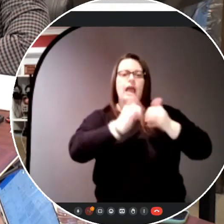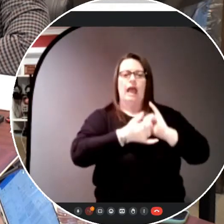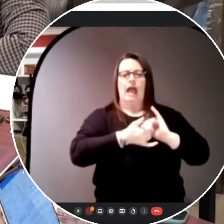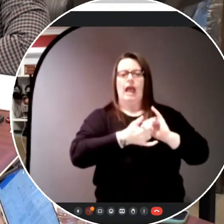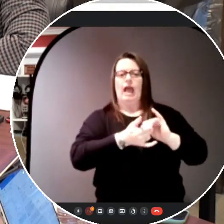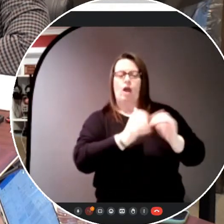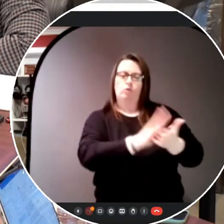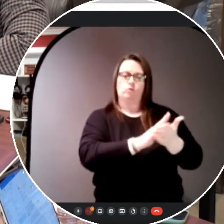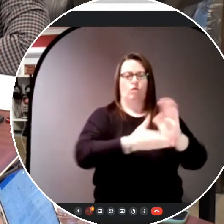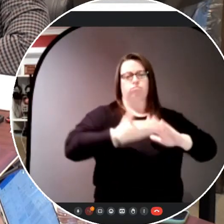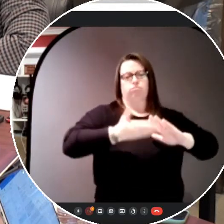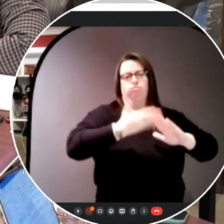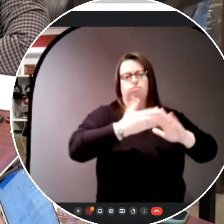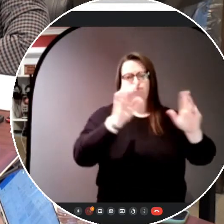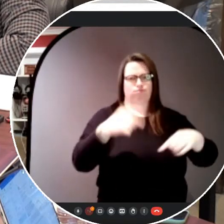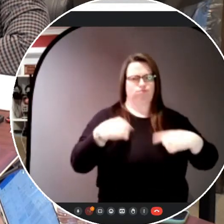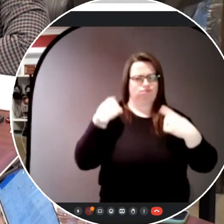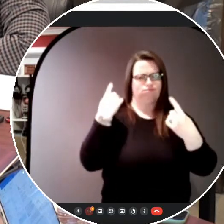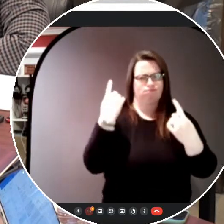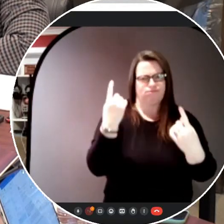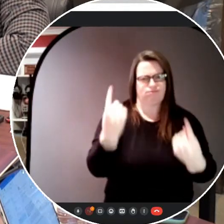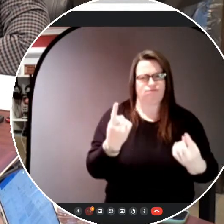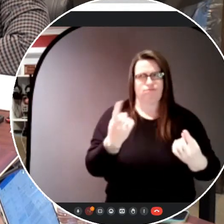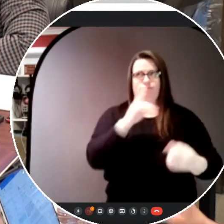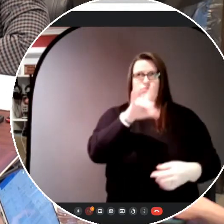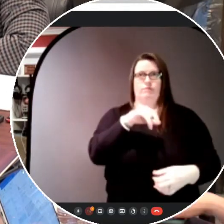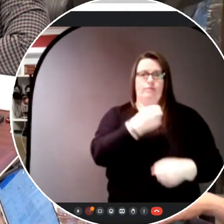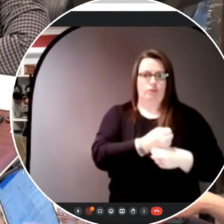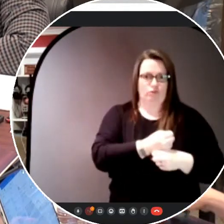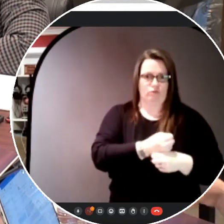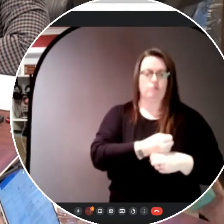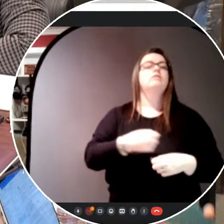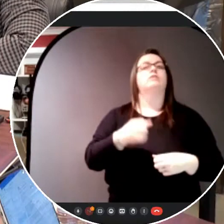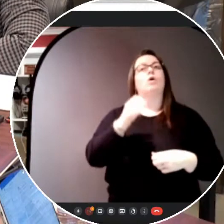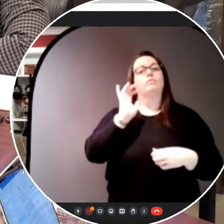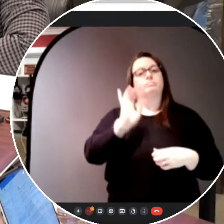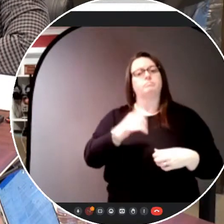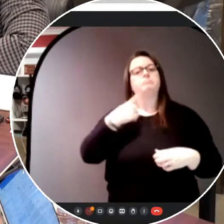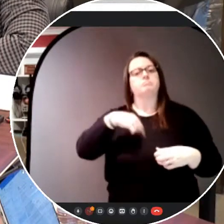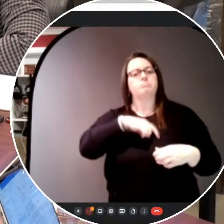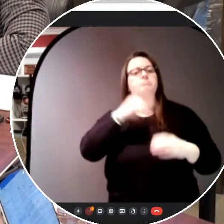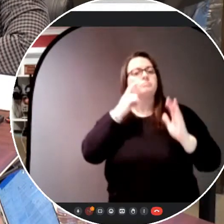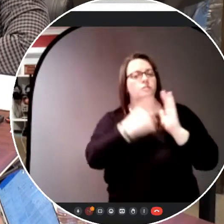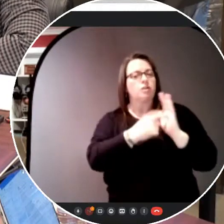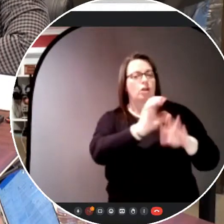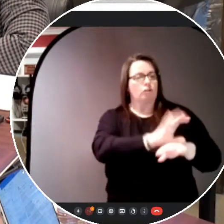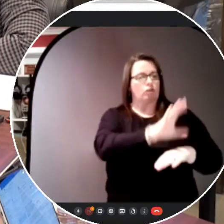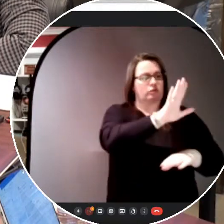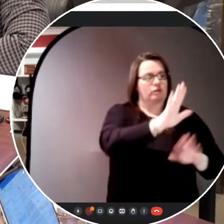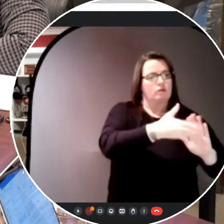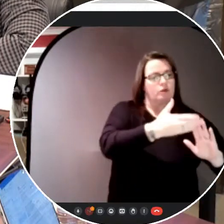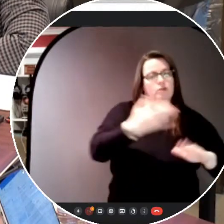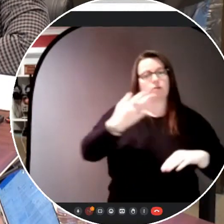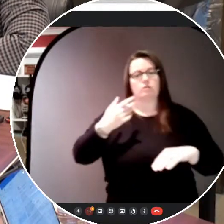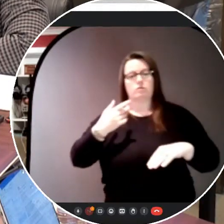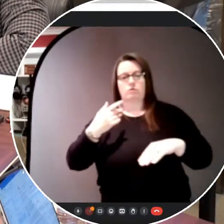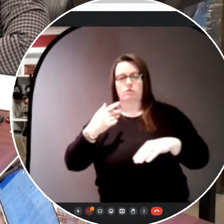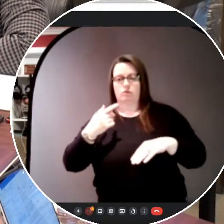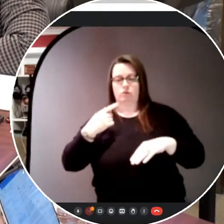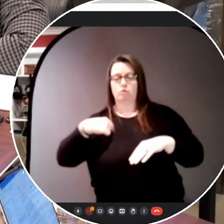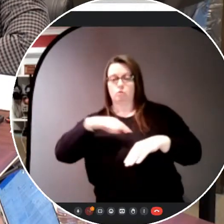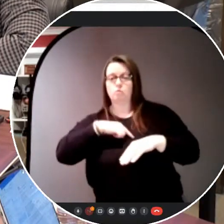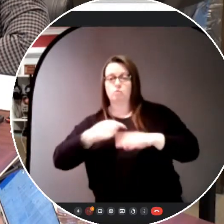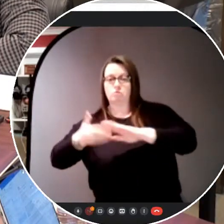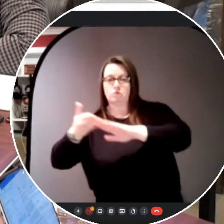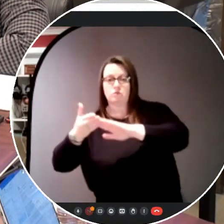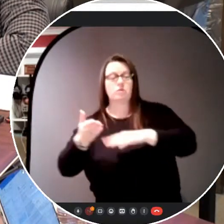century. So in that respect, we acknowledge that the churches operate, they acknowledge we operate, and we have worked very well with them over